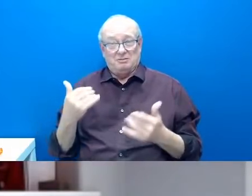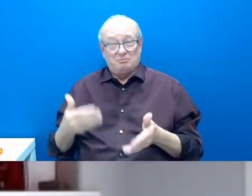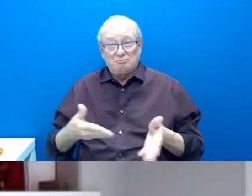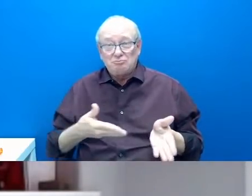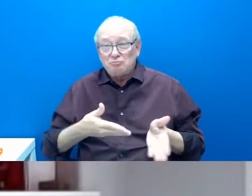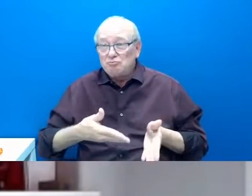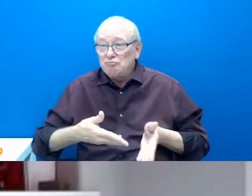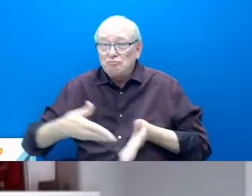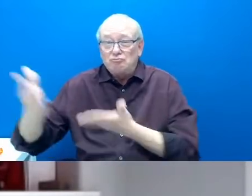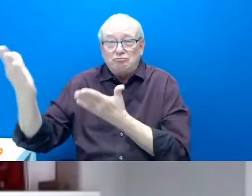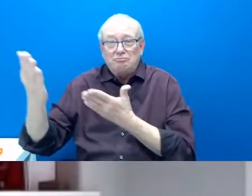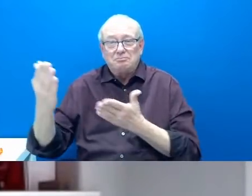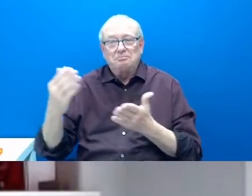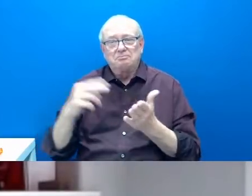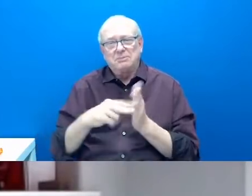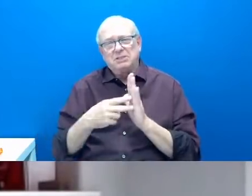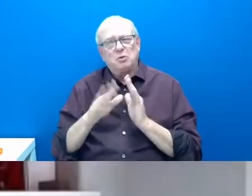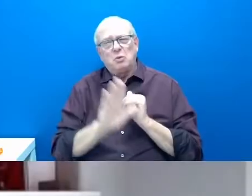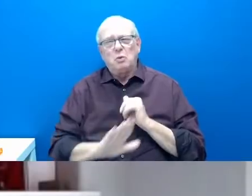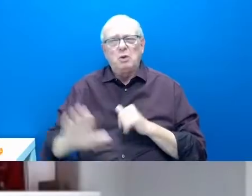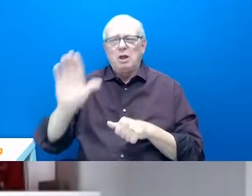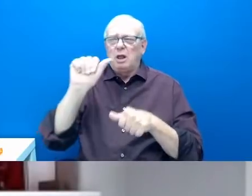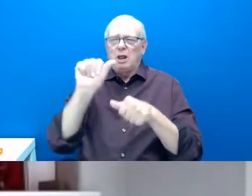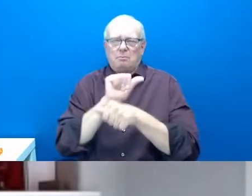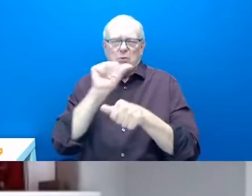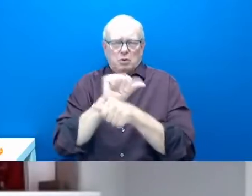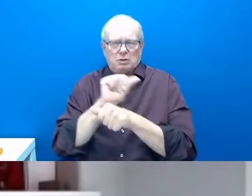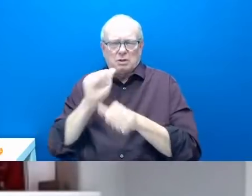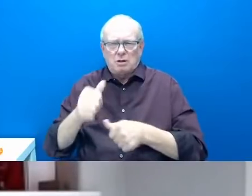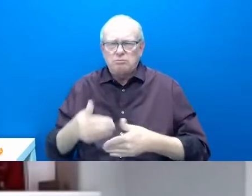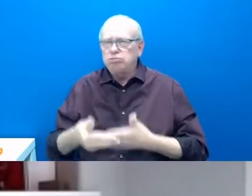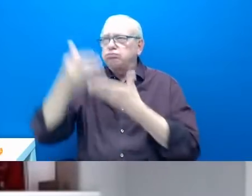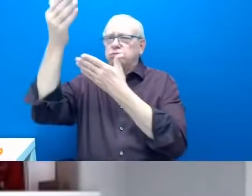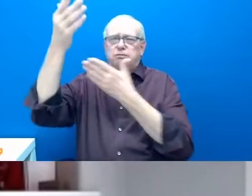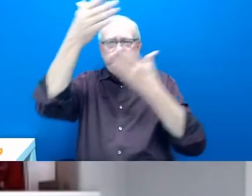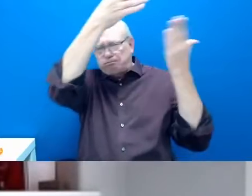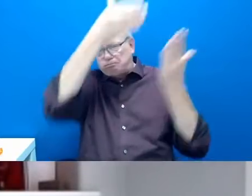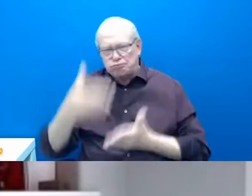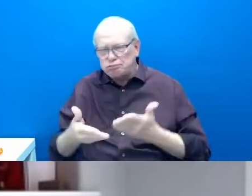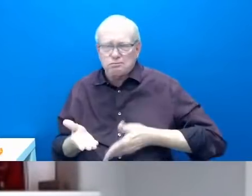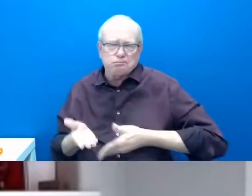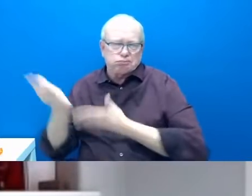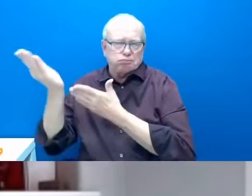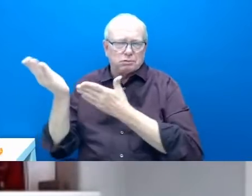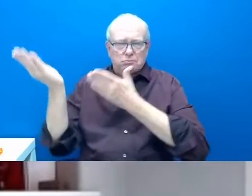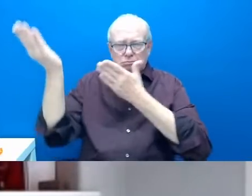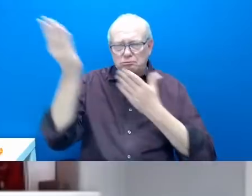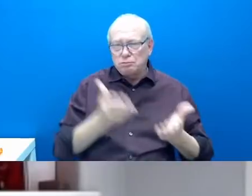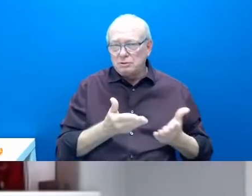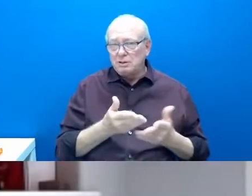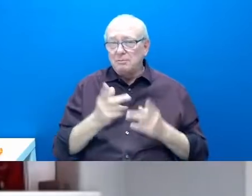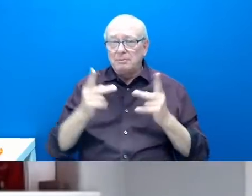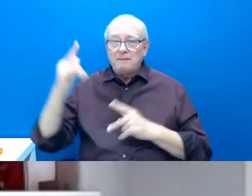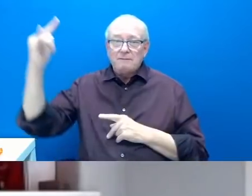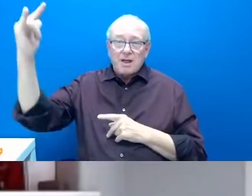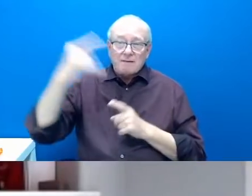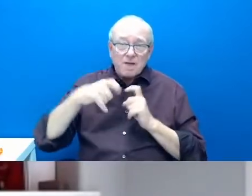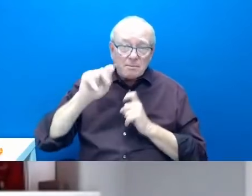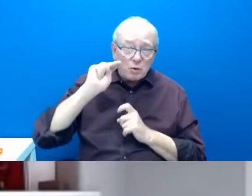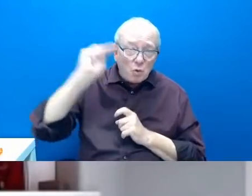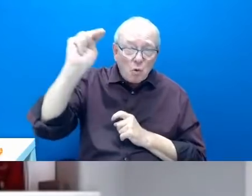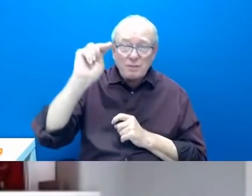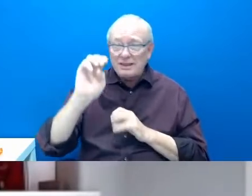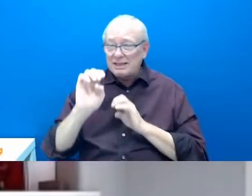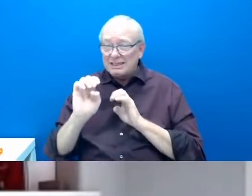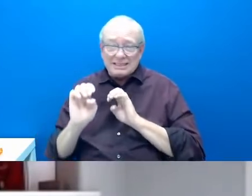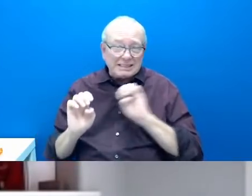Alberta. Alberta, of course, is pretty geographically separated. So we have people flying from the north, from the east, from the west, to the